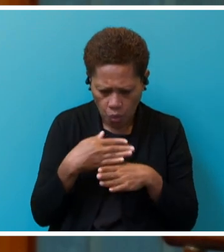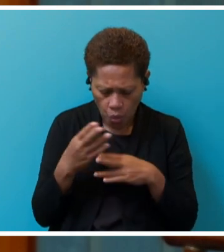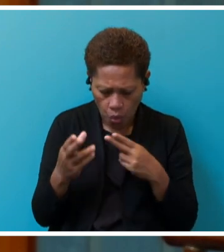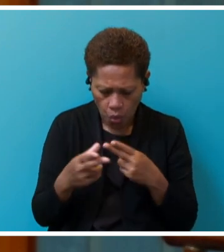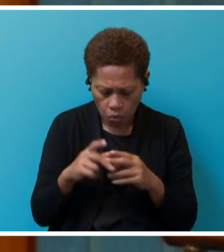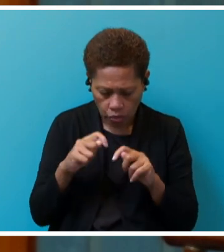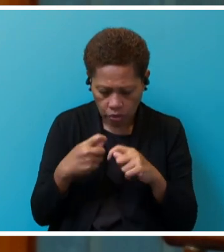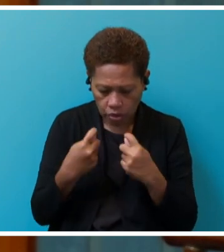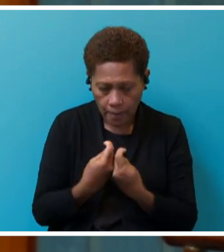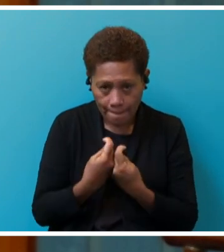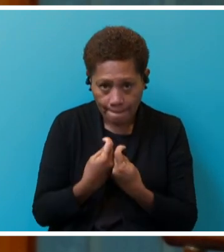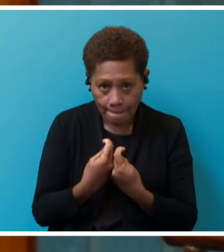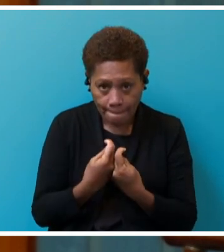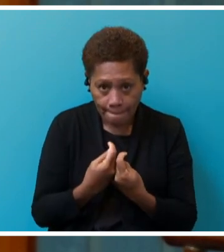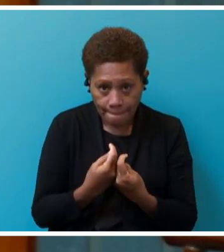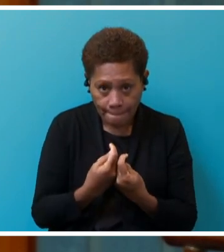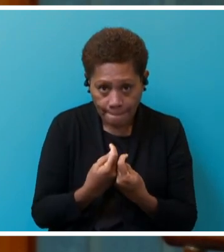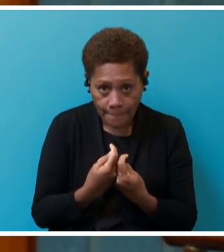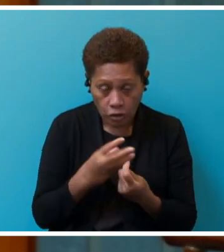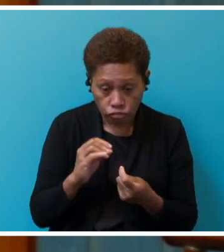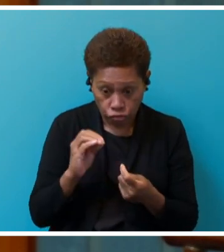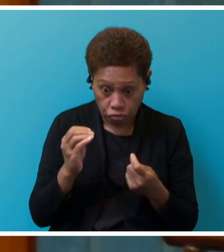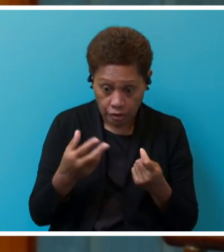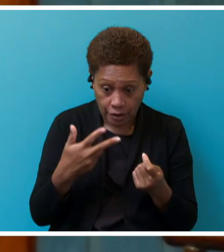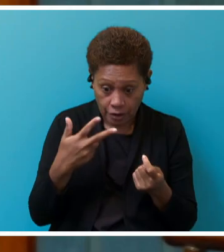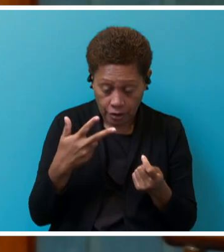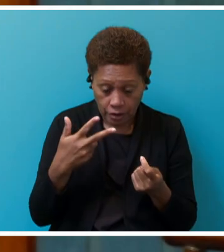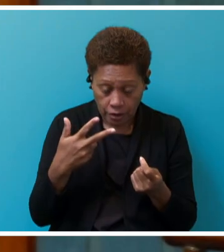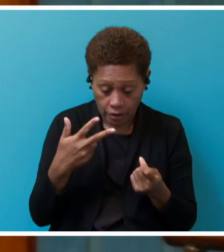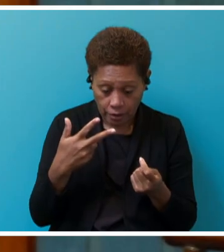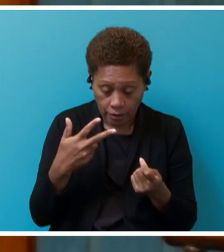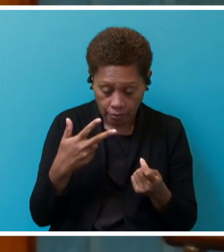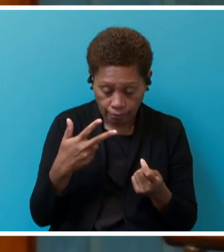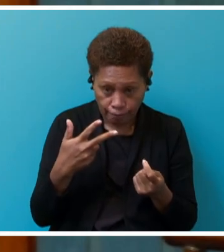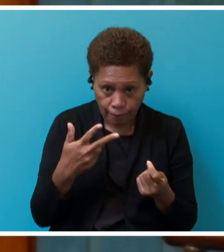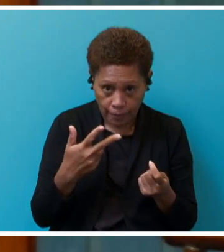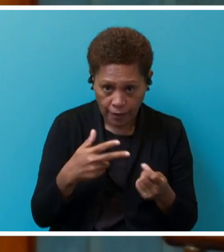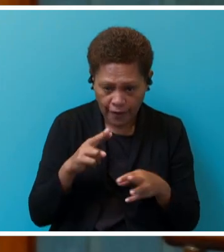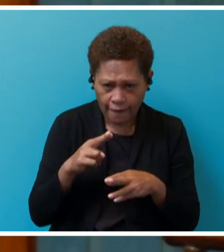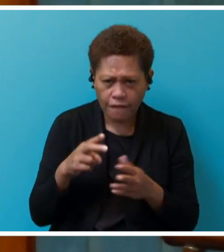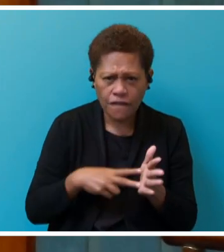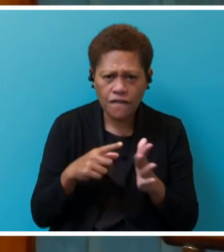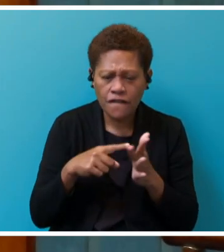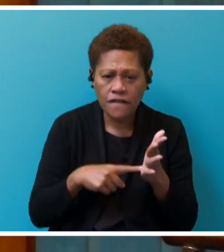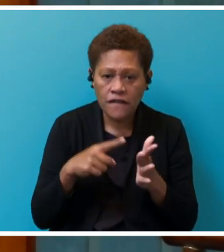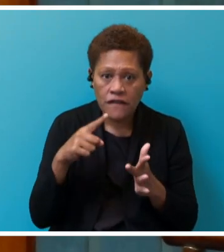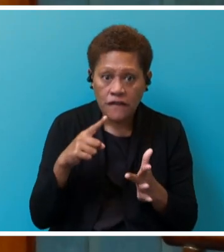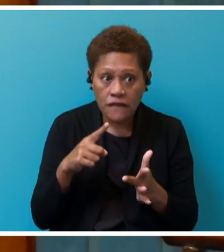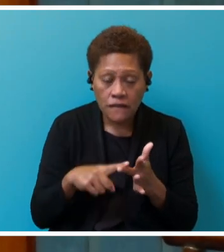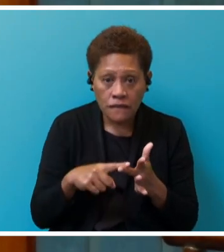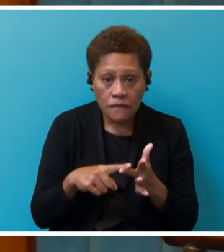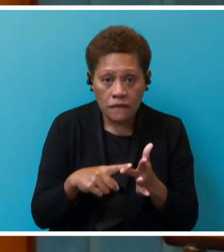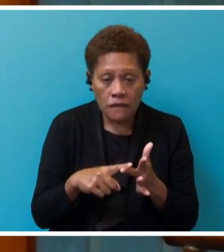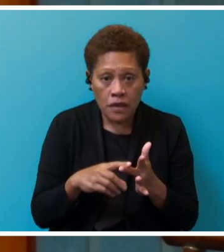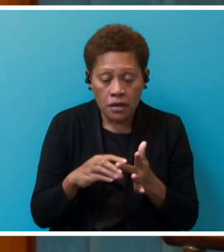team from Atkins Spence Plantation Pty Limited. His dedication and foresight laid the foundation for what